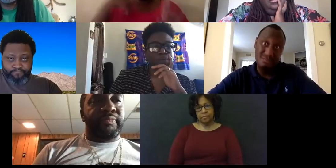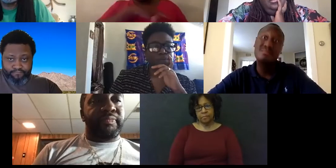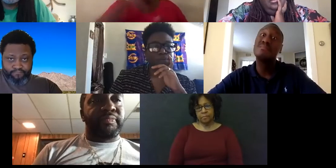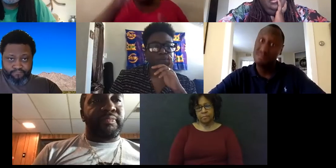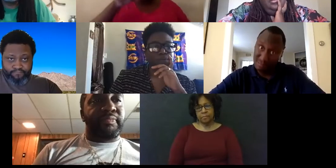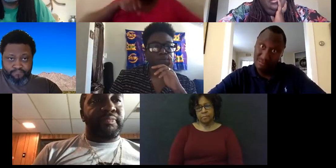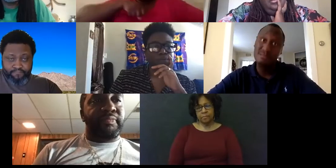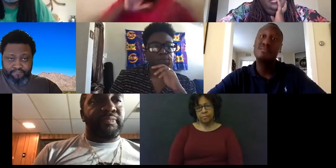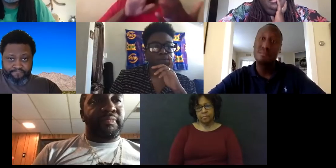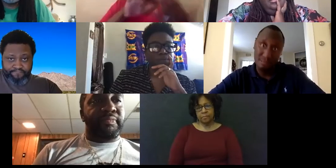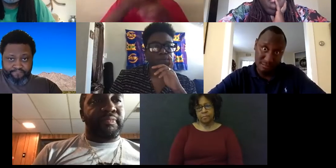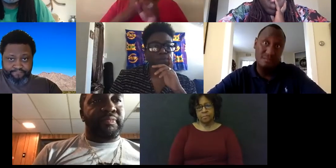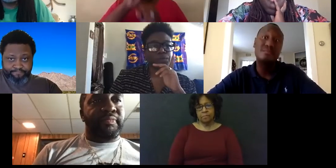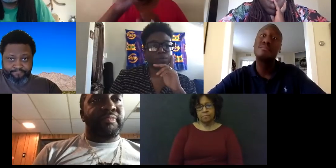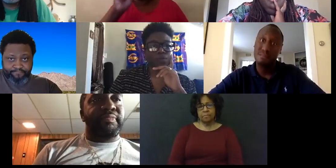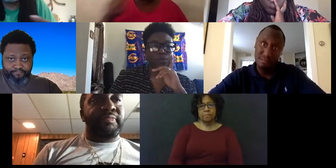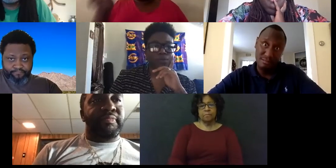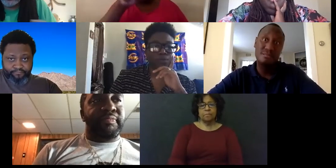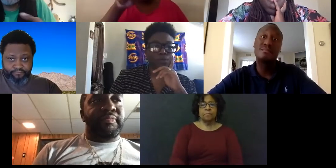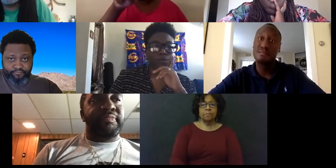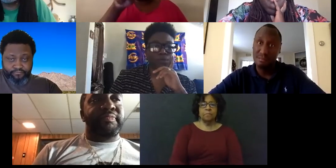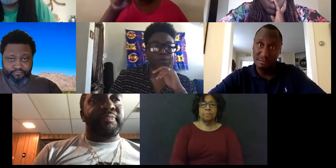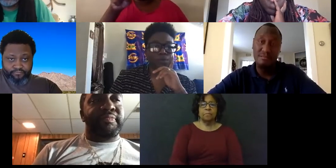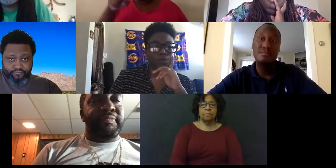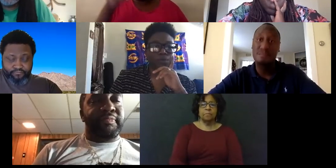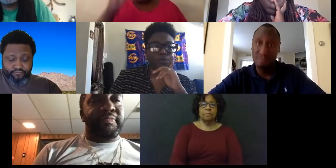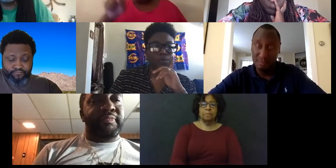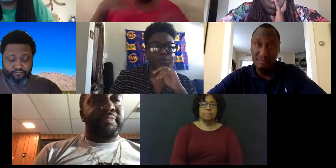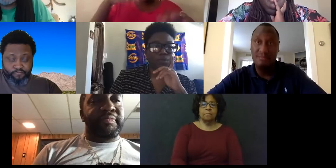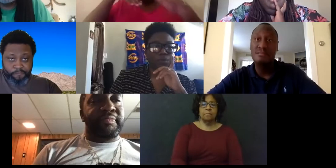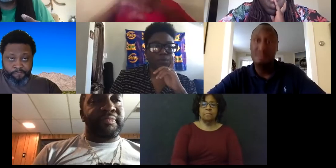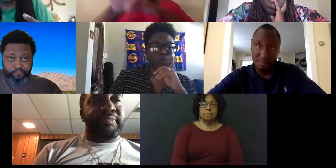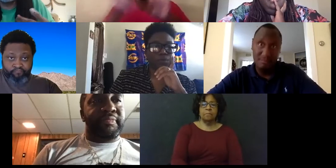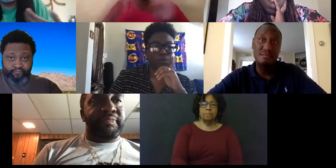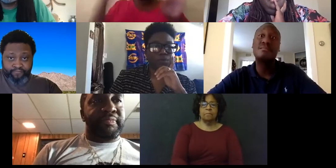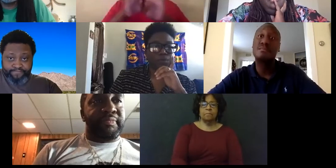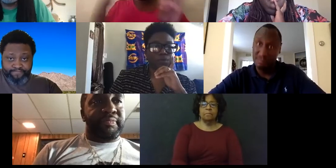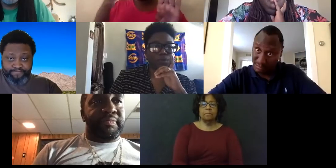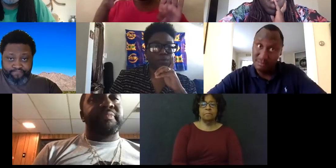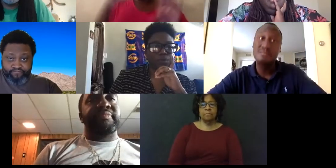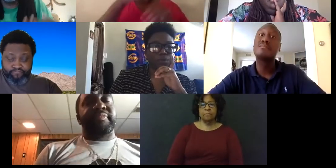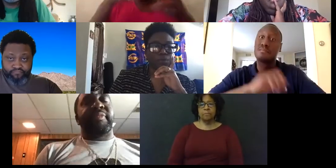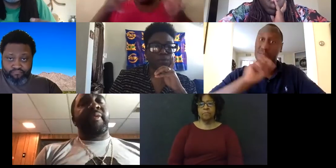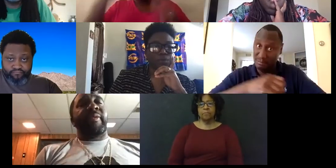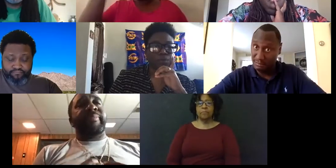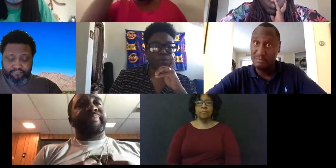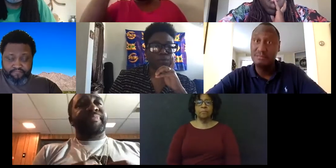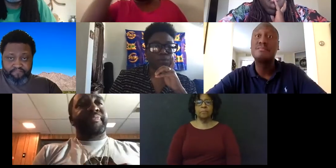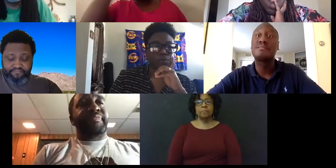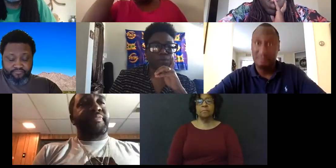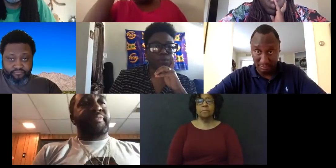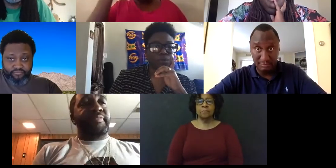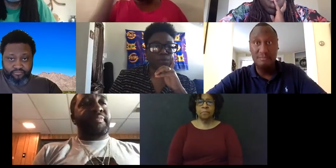those doors and make sure that we have to walk through it and then address them and let them know where